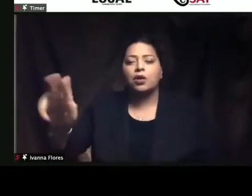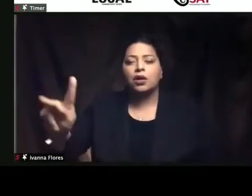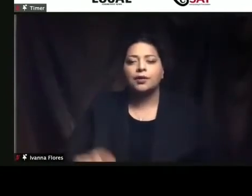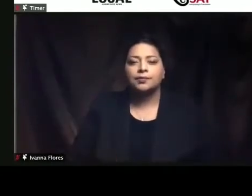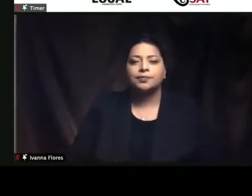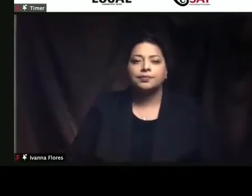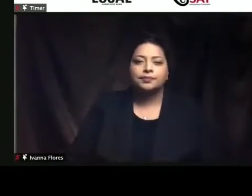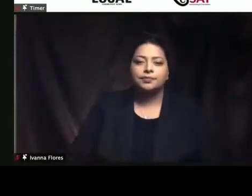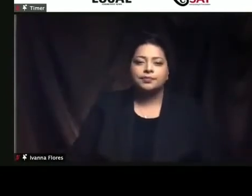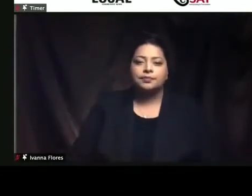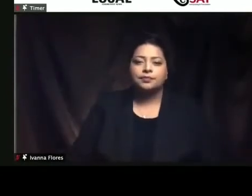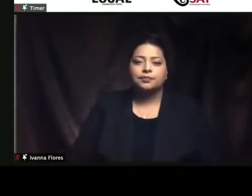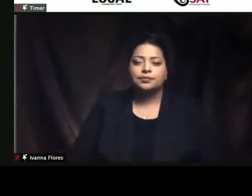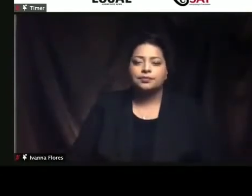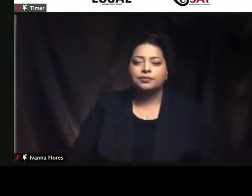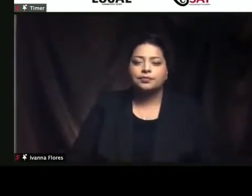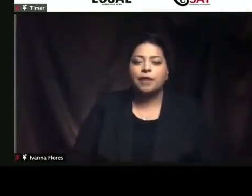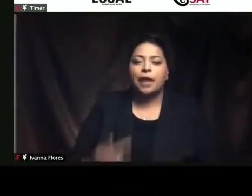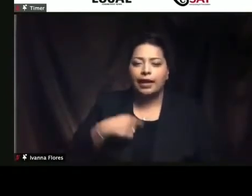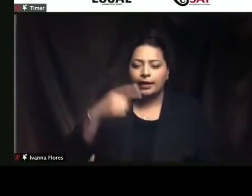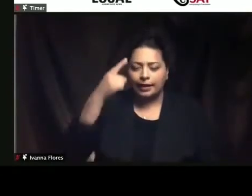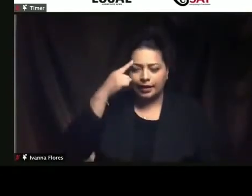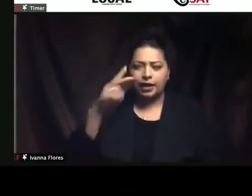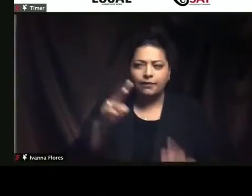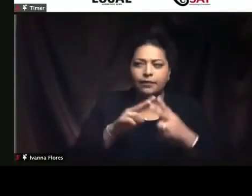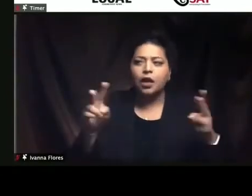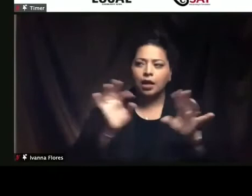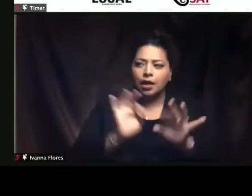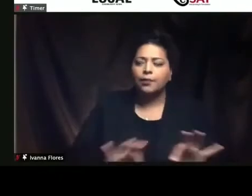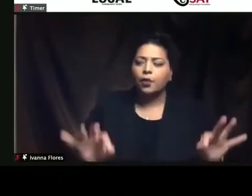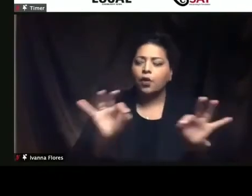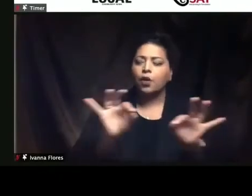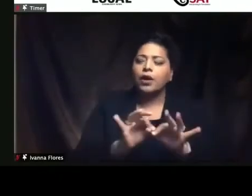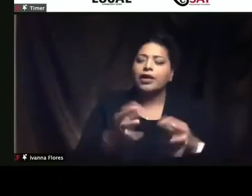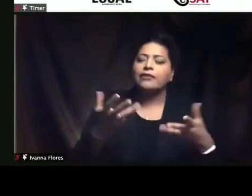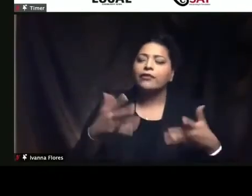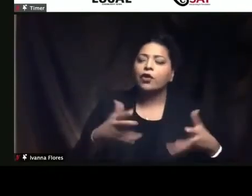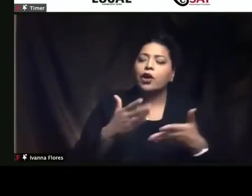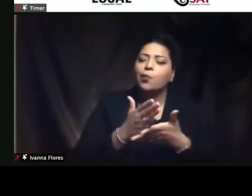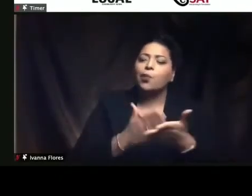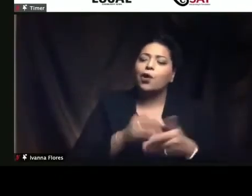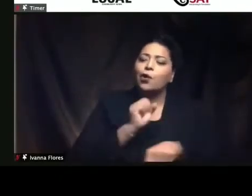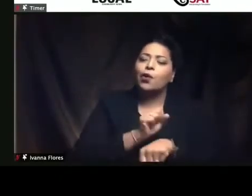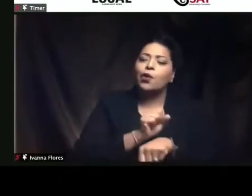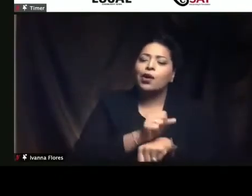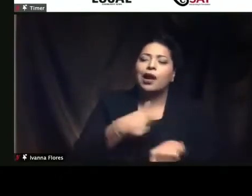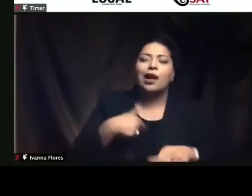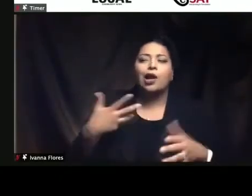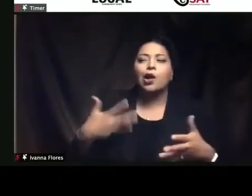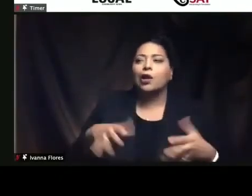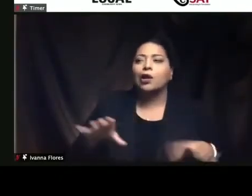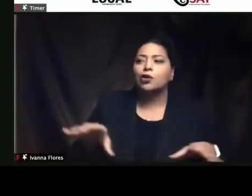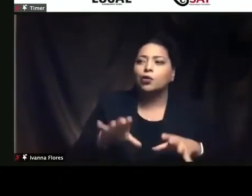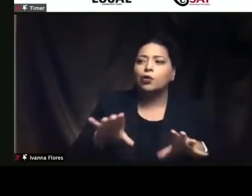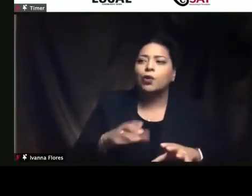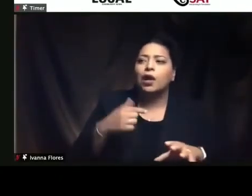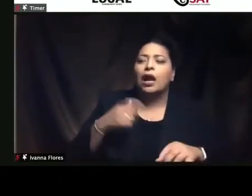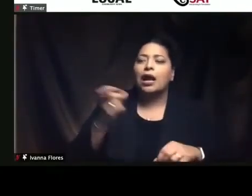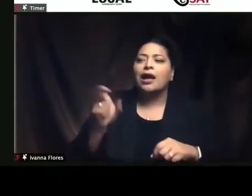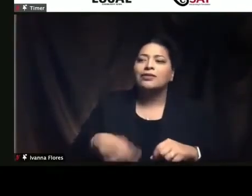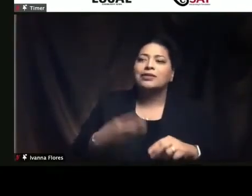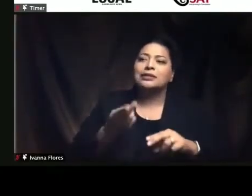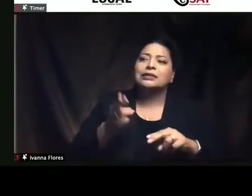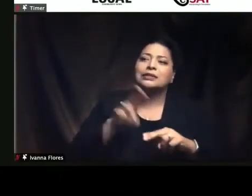Yes, I think that's very important. And it's already part of the work that I already do. Having to sit on so